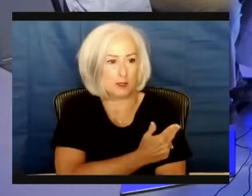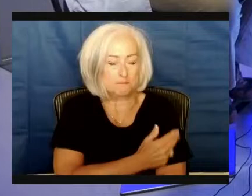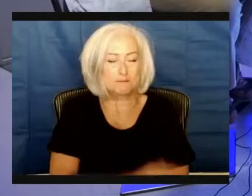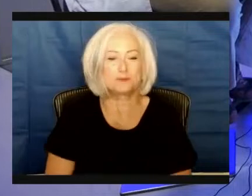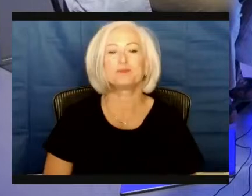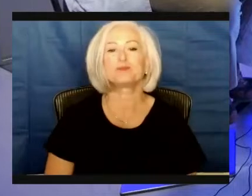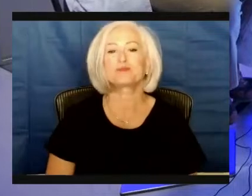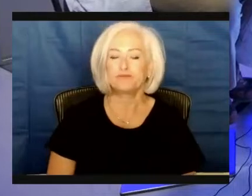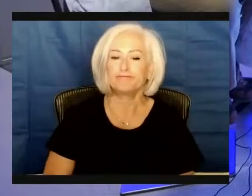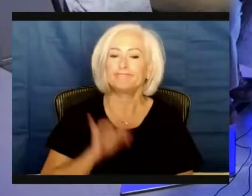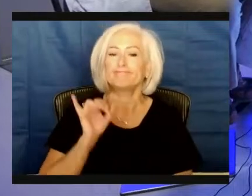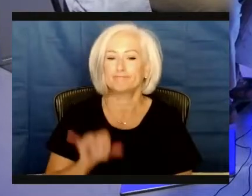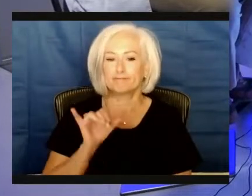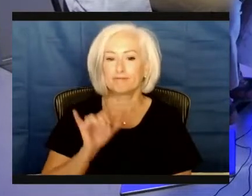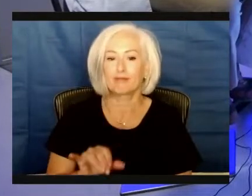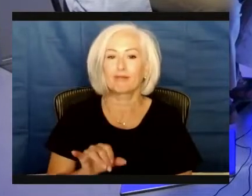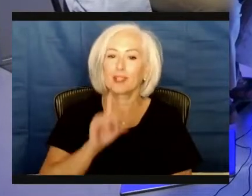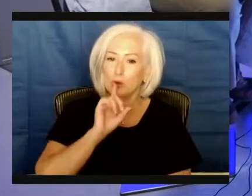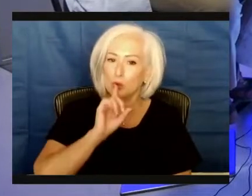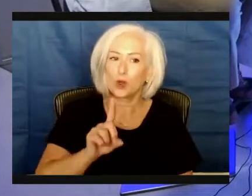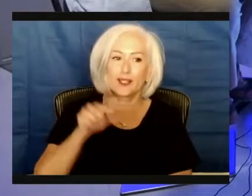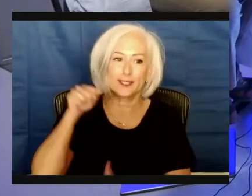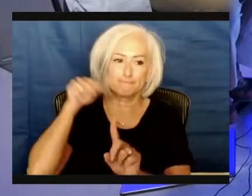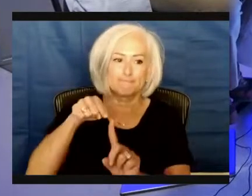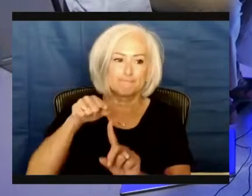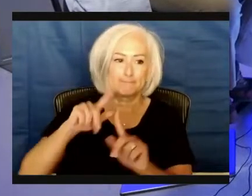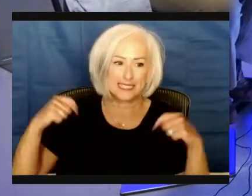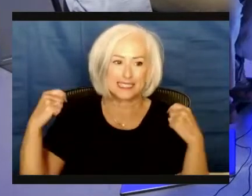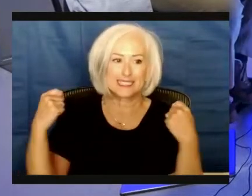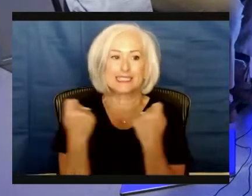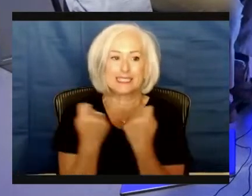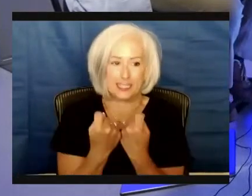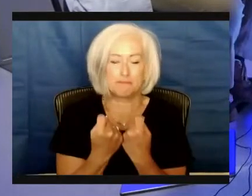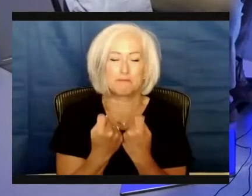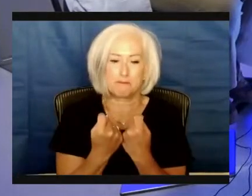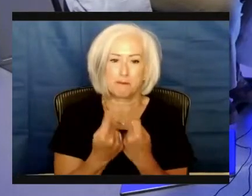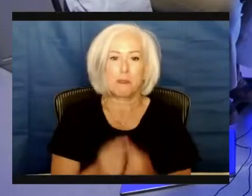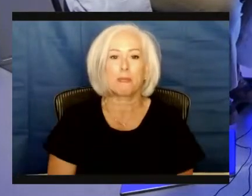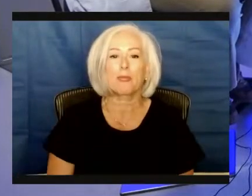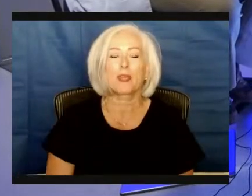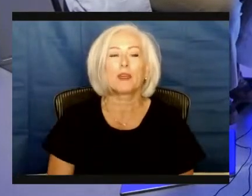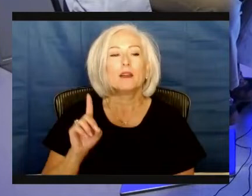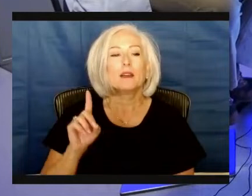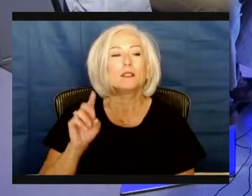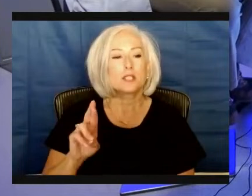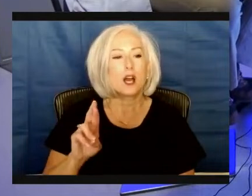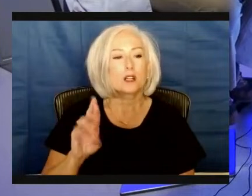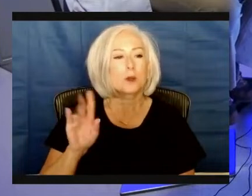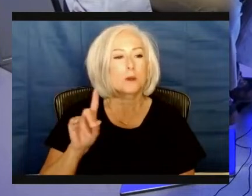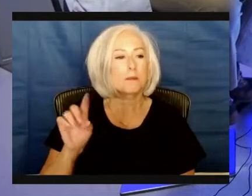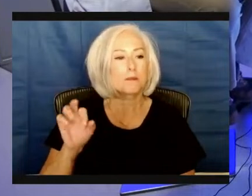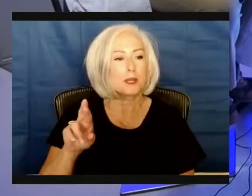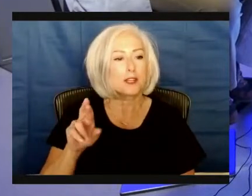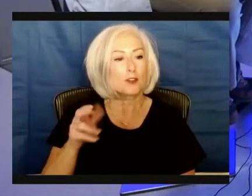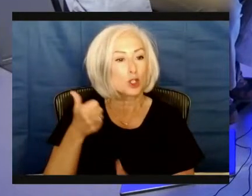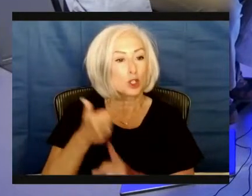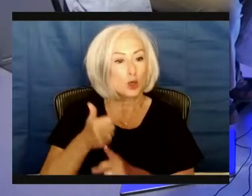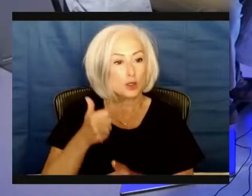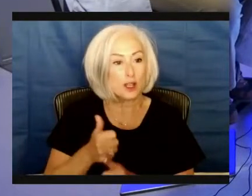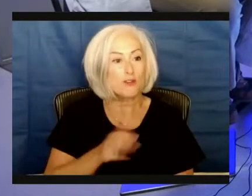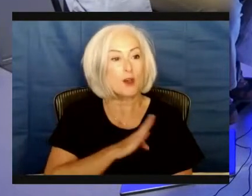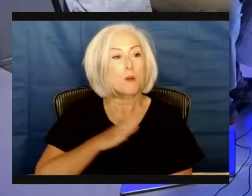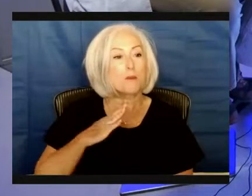It does a team, right? You feel like this is really just an entire team. Dr. Beaver, you are board certified with emergency medicine